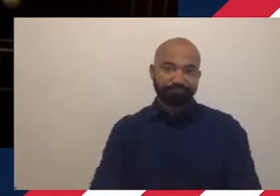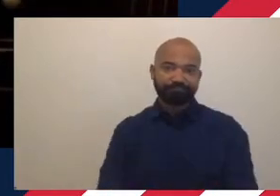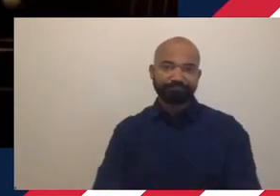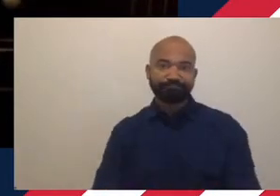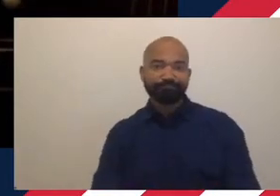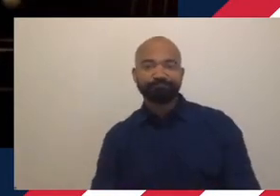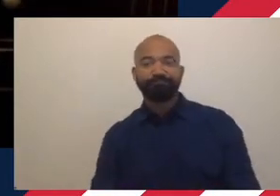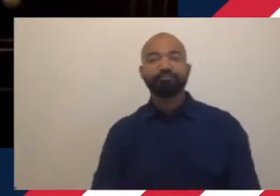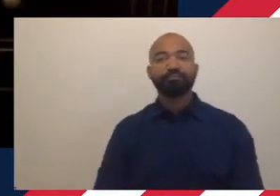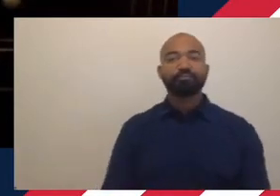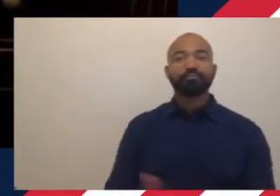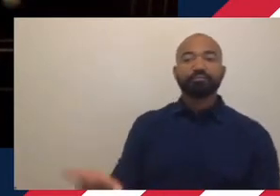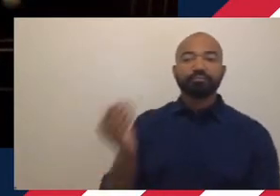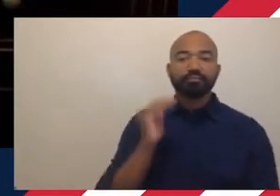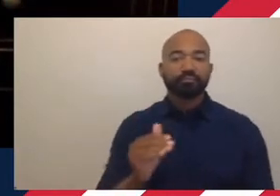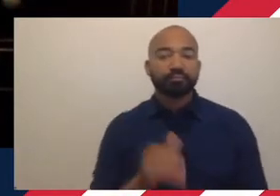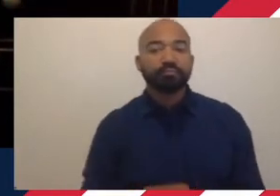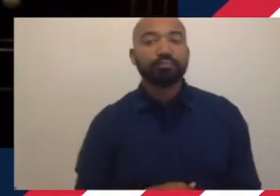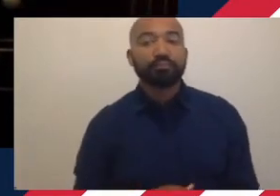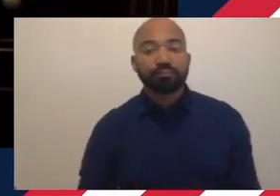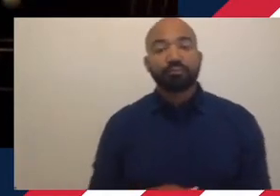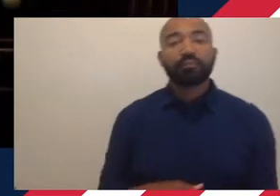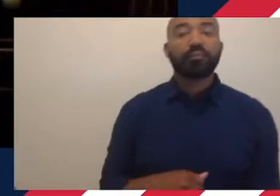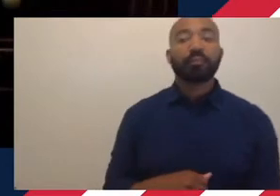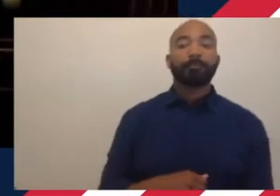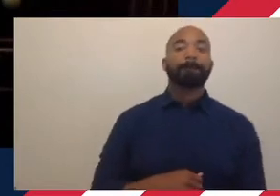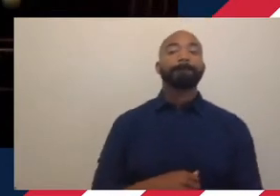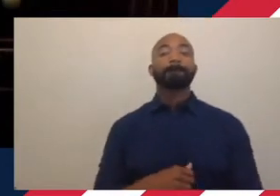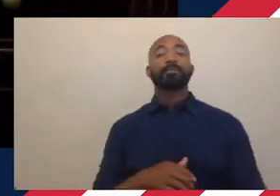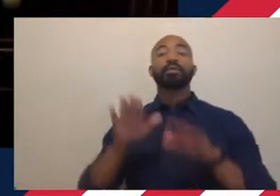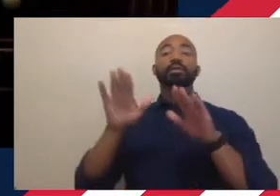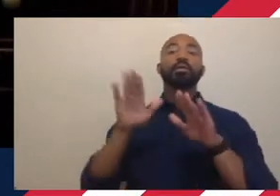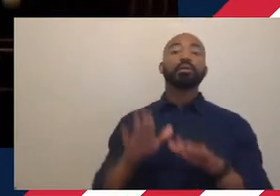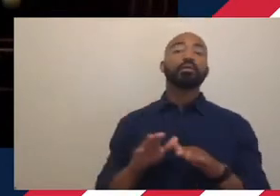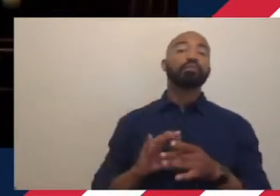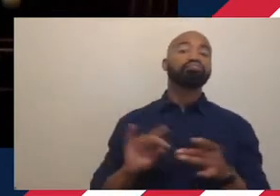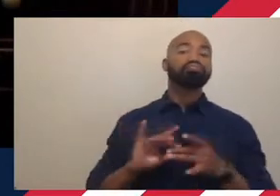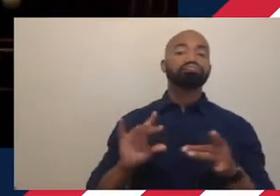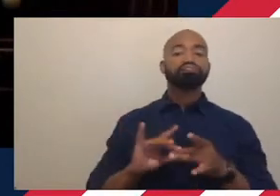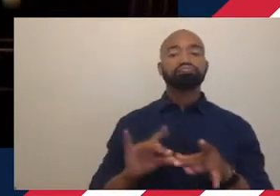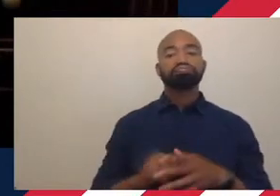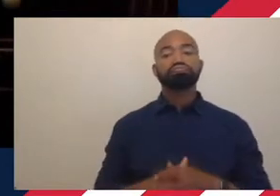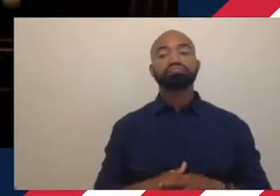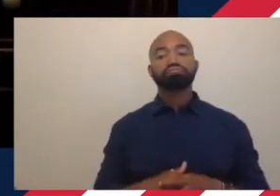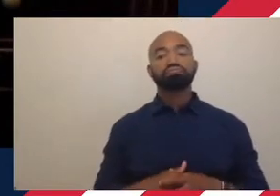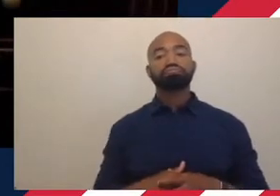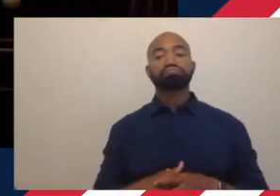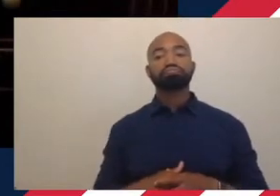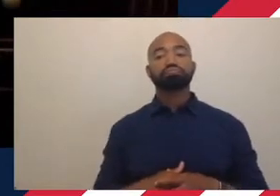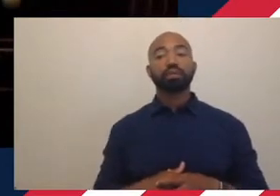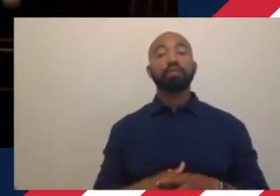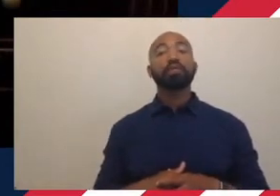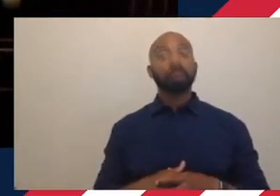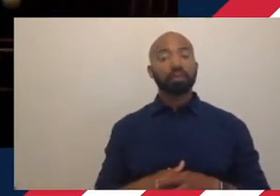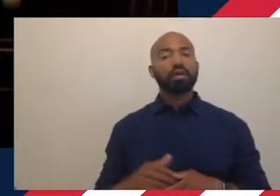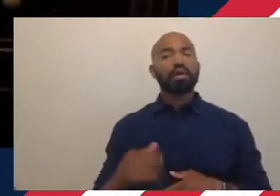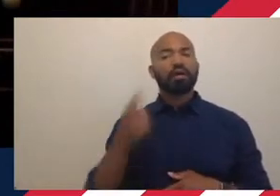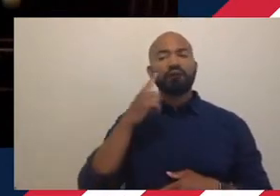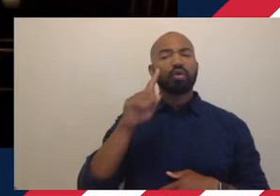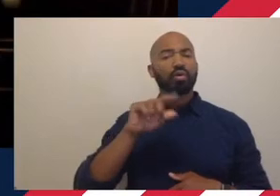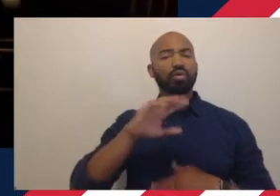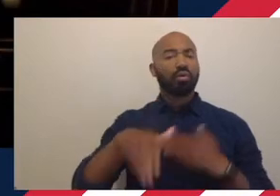All right, that was great testimony, and with all of those who offered a